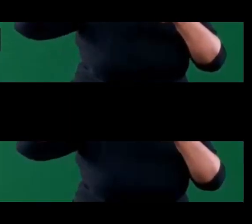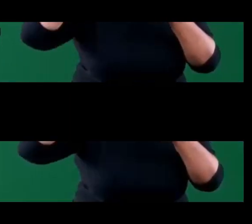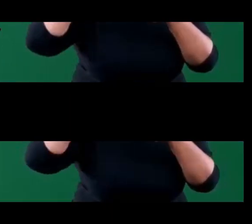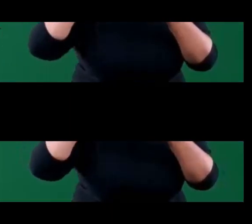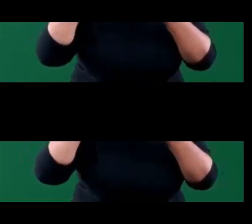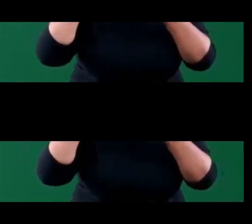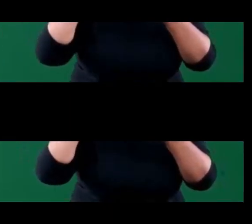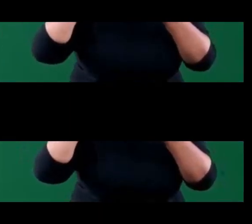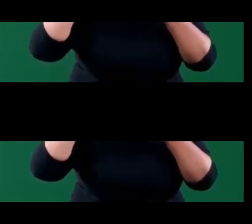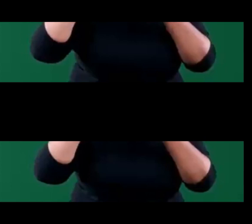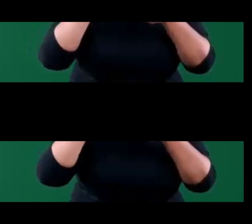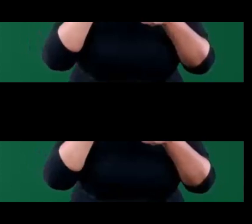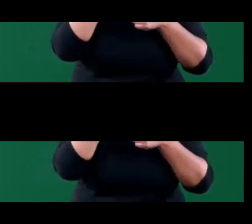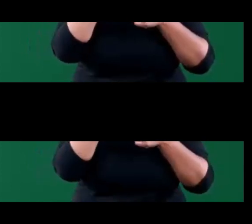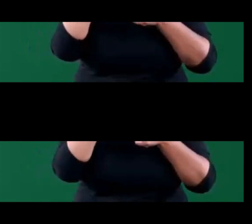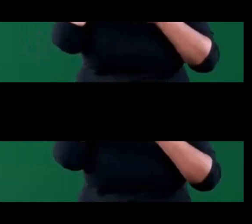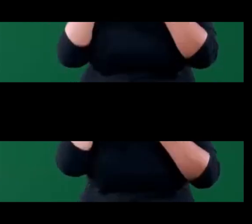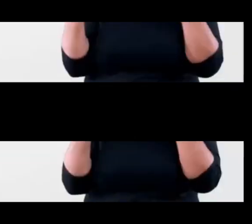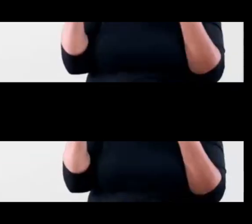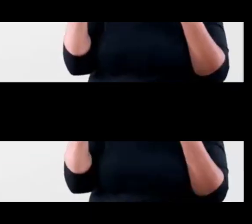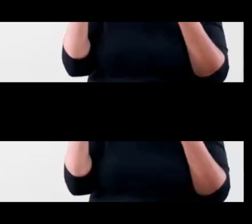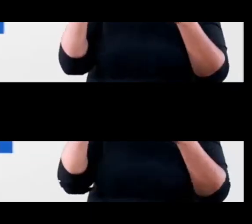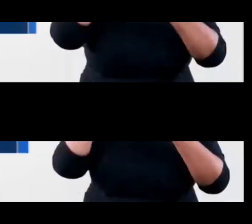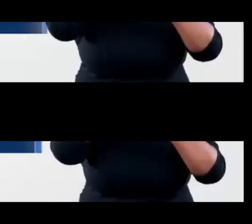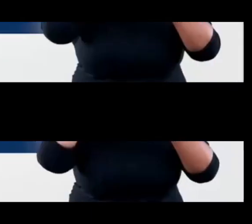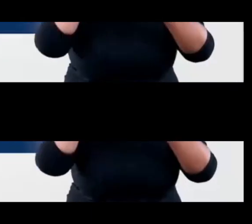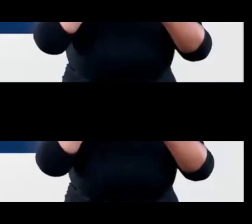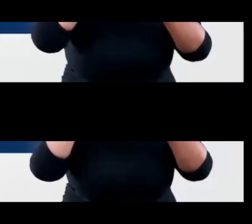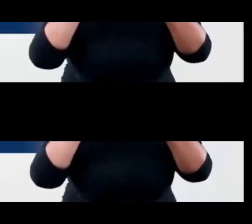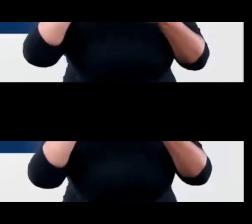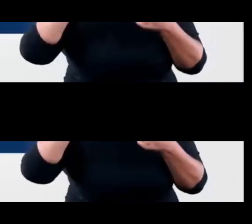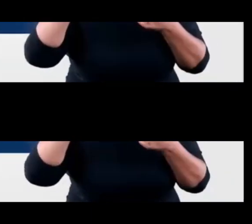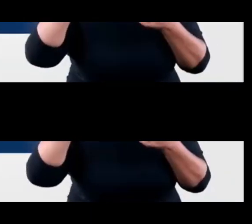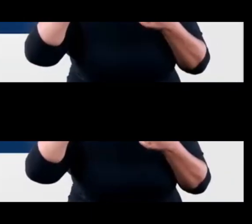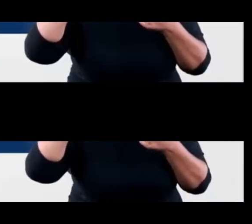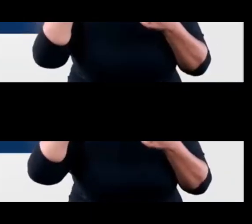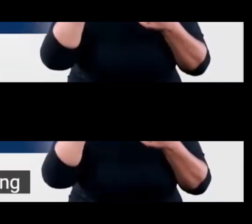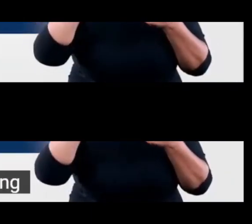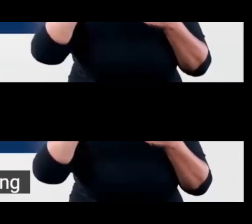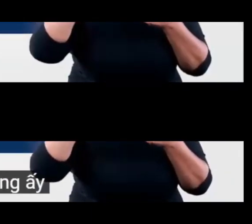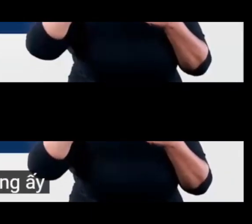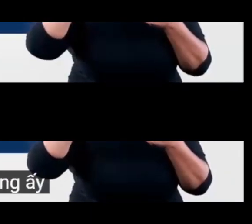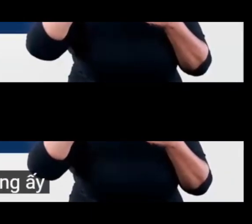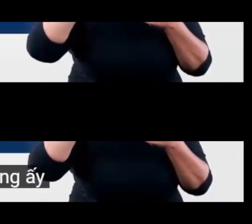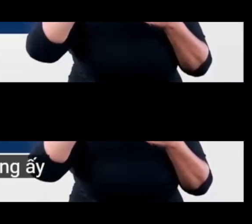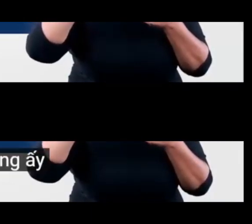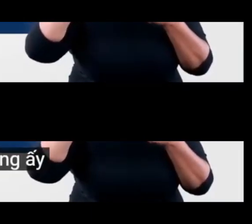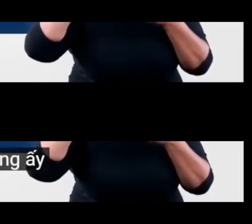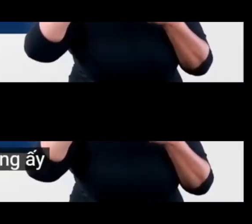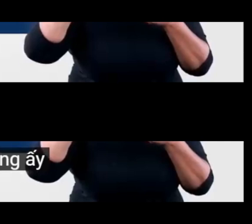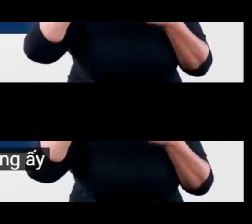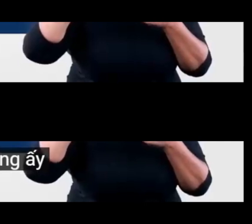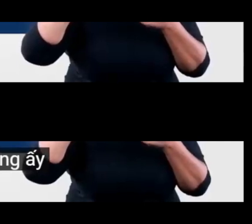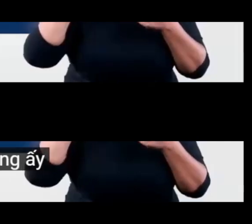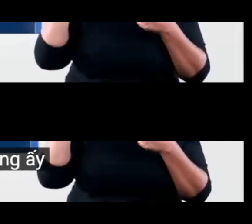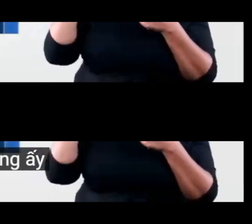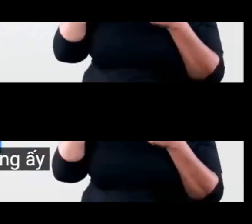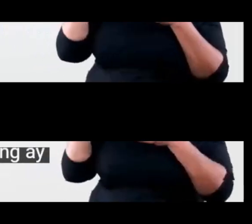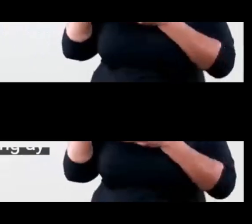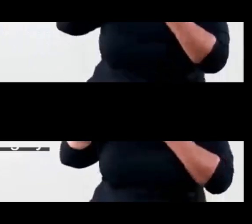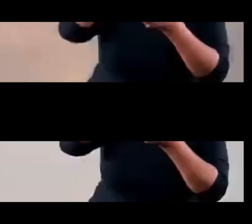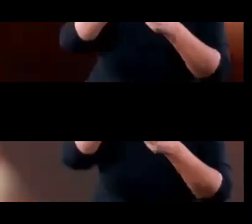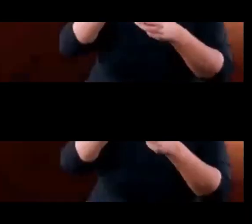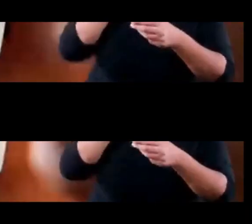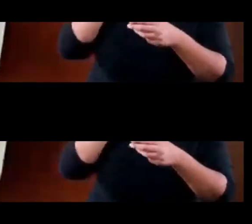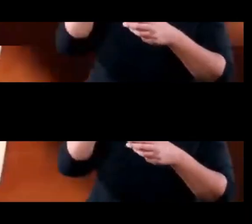the way the Sons of Liberty protested. Neither did Benjamin Franklin. In fact, he insisted that the price of the ruined